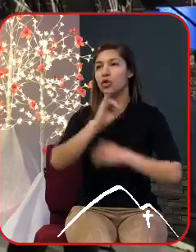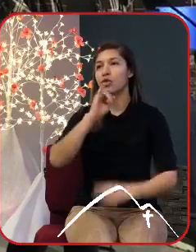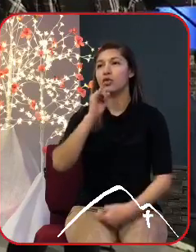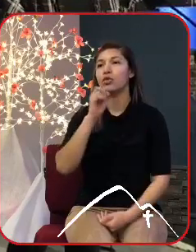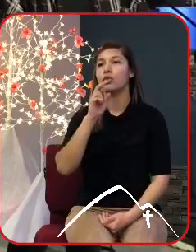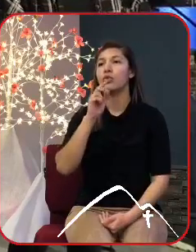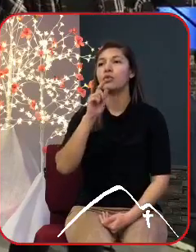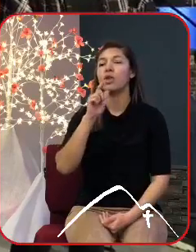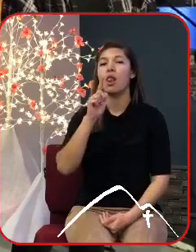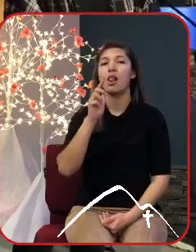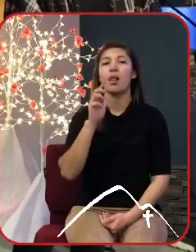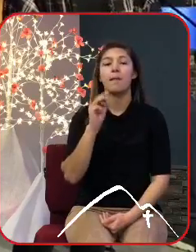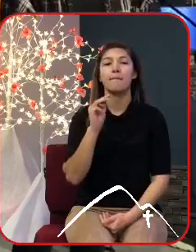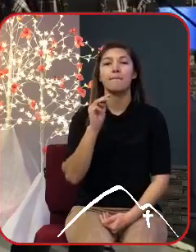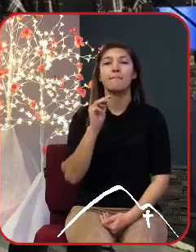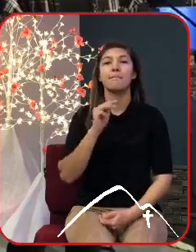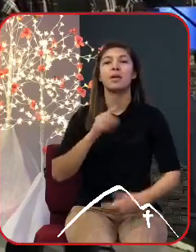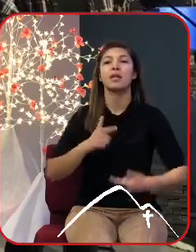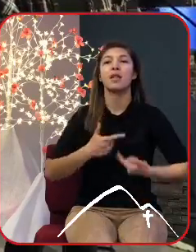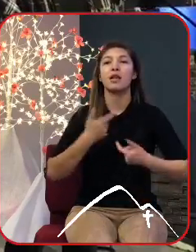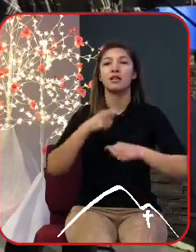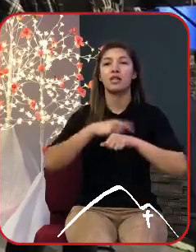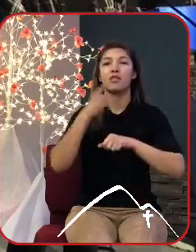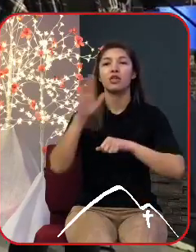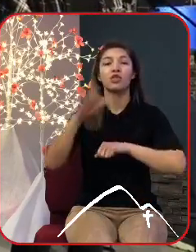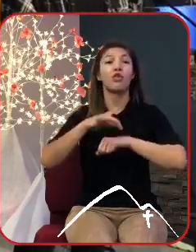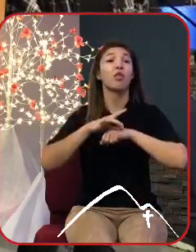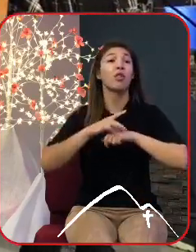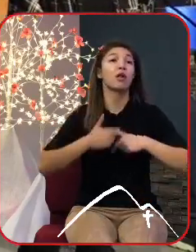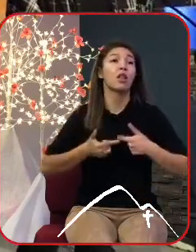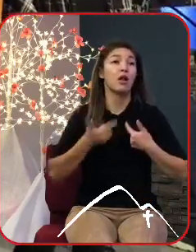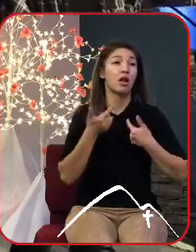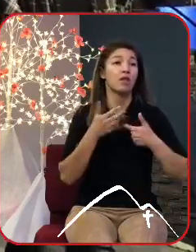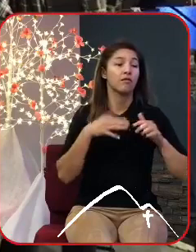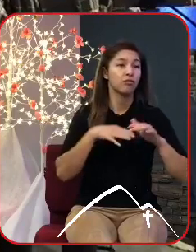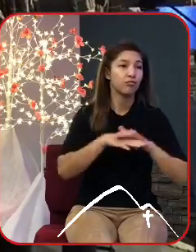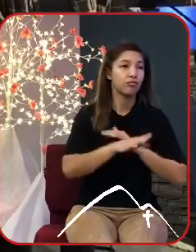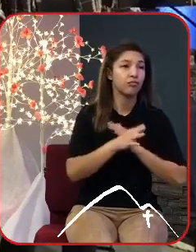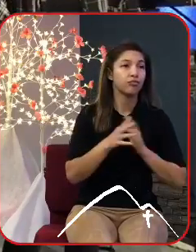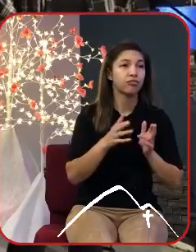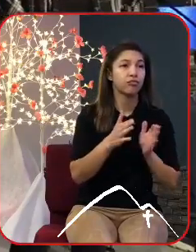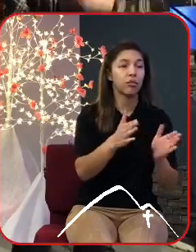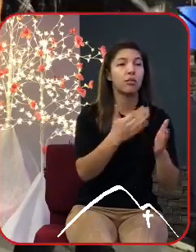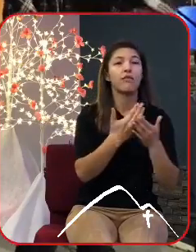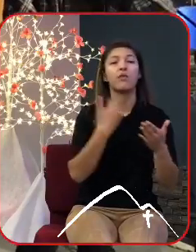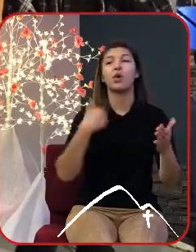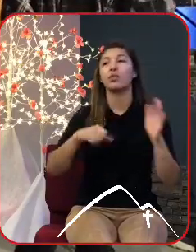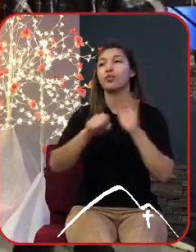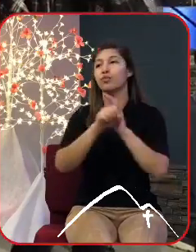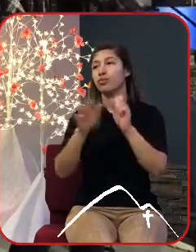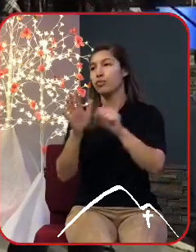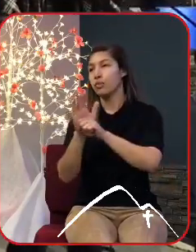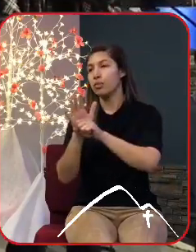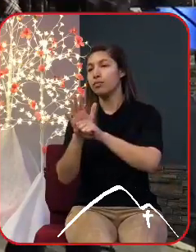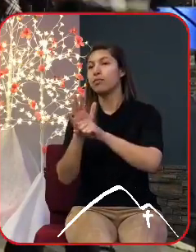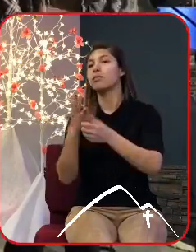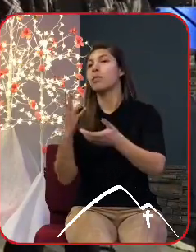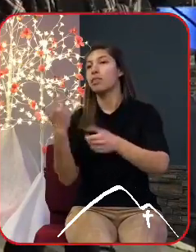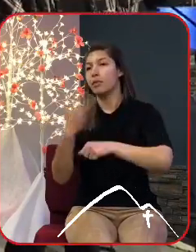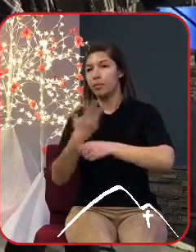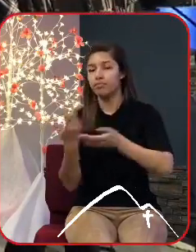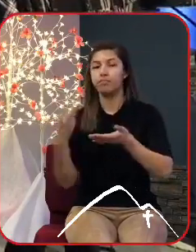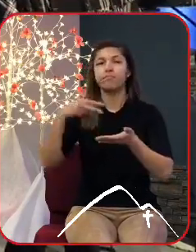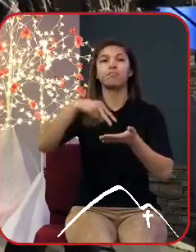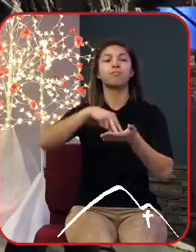his earthly life prior to crucifixion and resurrection. And I'm